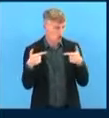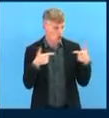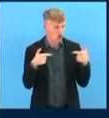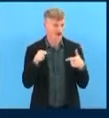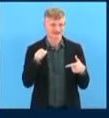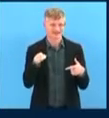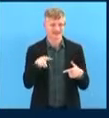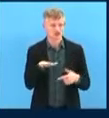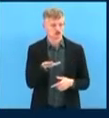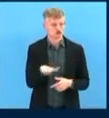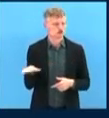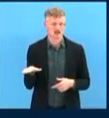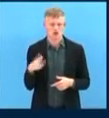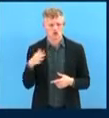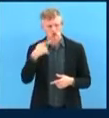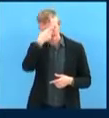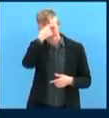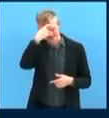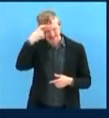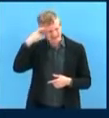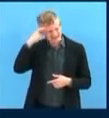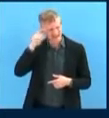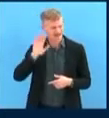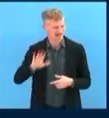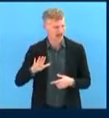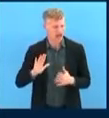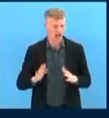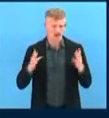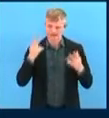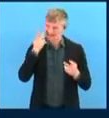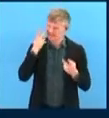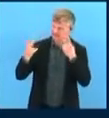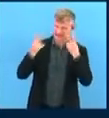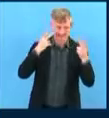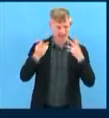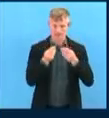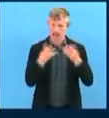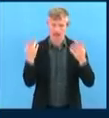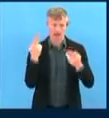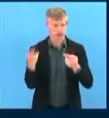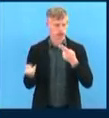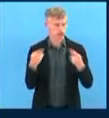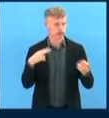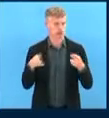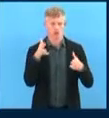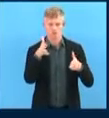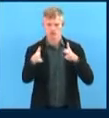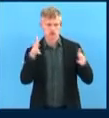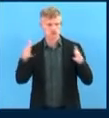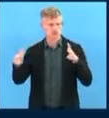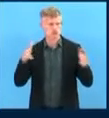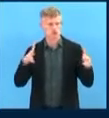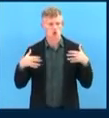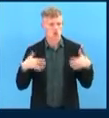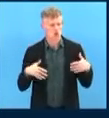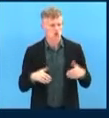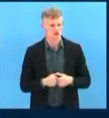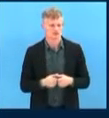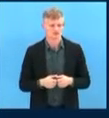their entire lives as they saw many cases of violence during their time in Armenian captivity. The fates of